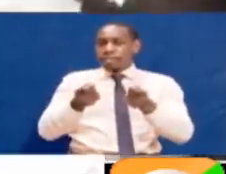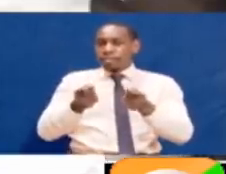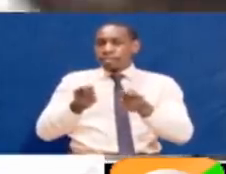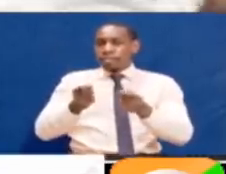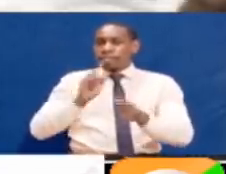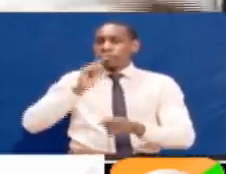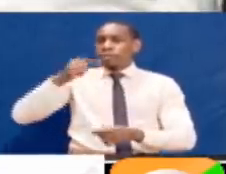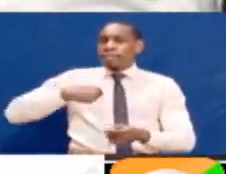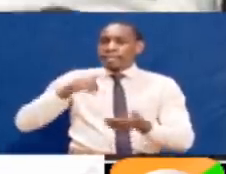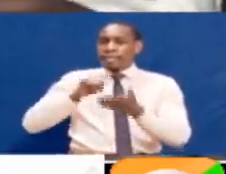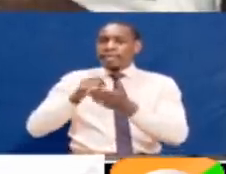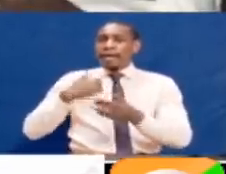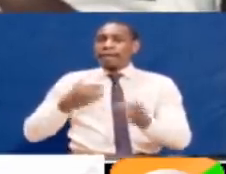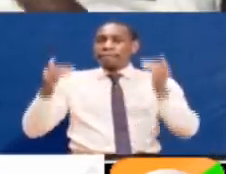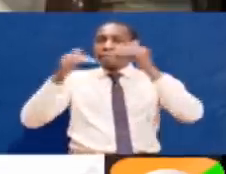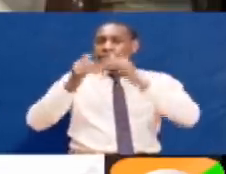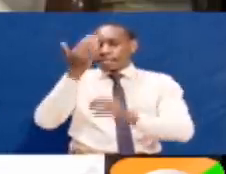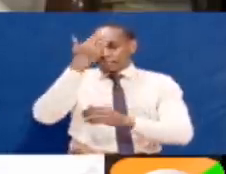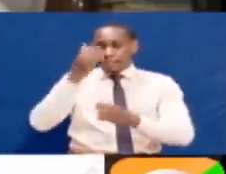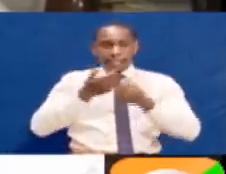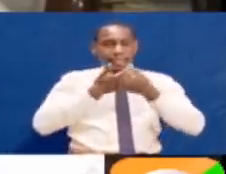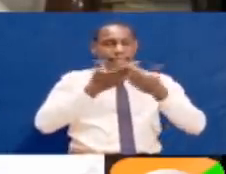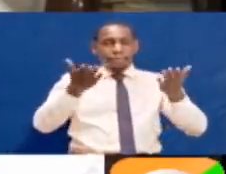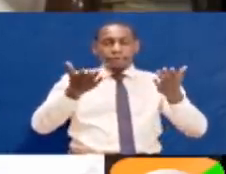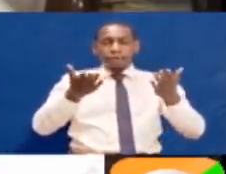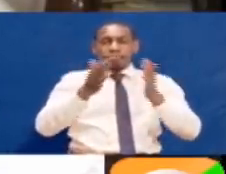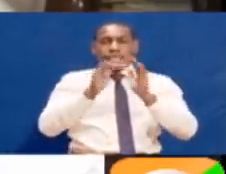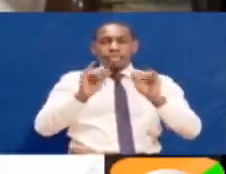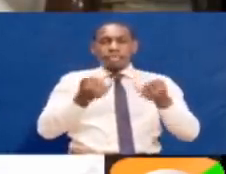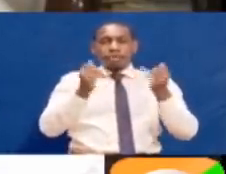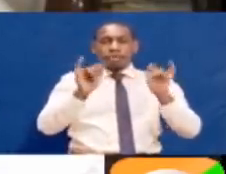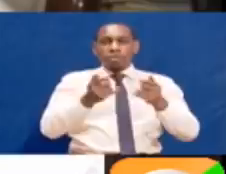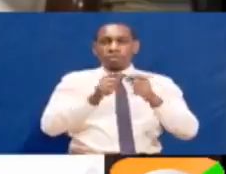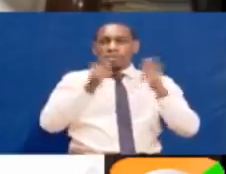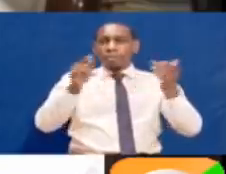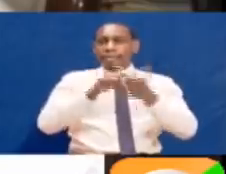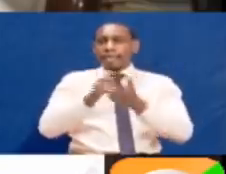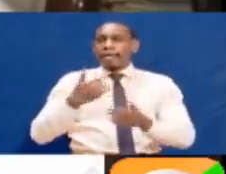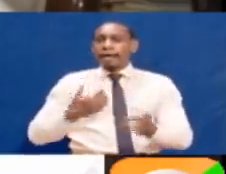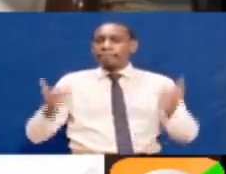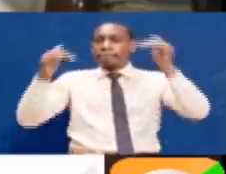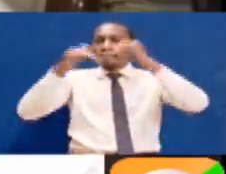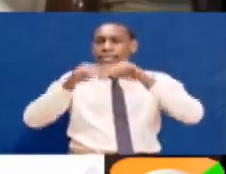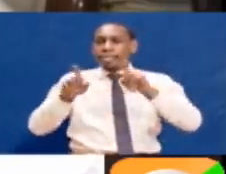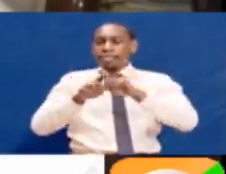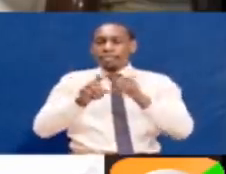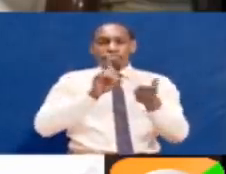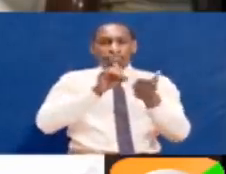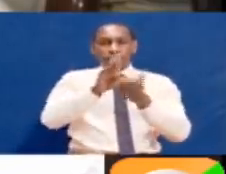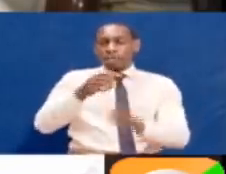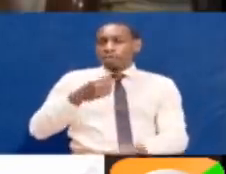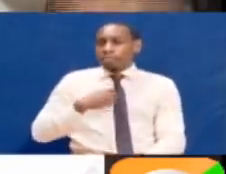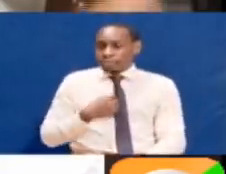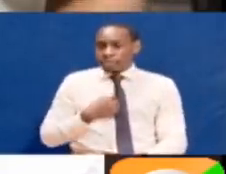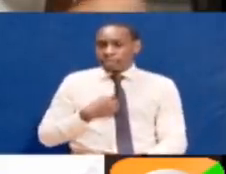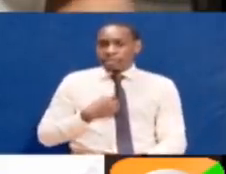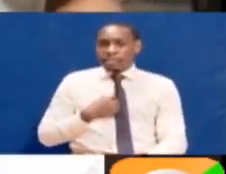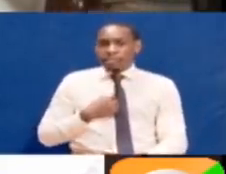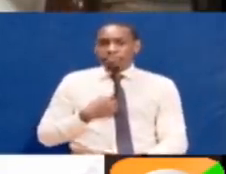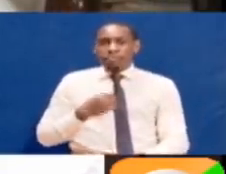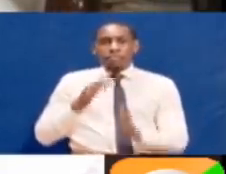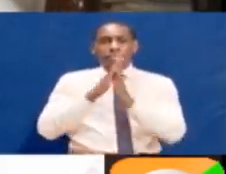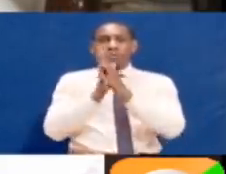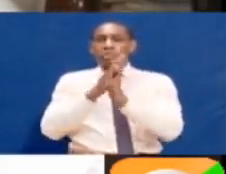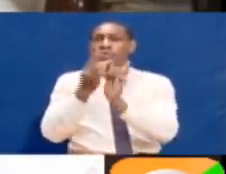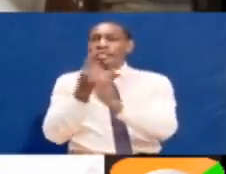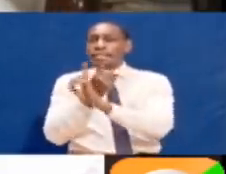a meeting on Monday. It was all over headlines of newspapers that there was going to be a meeting and it's going to be removing me and all those kind of